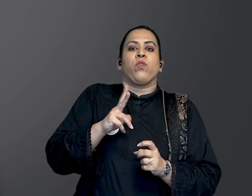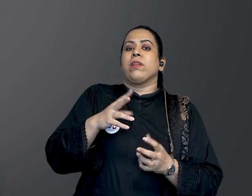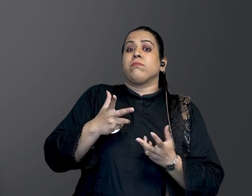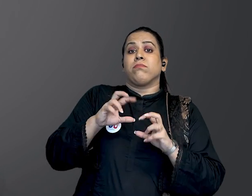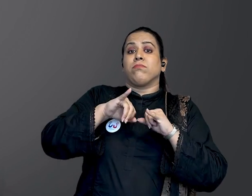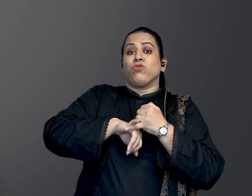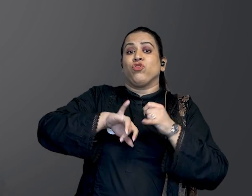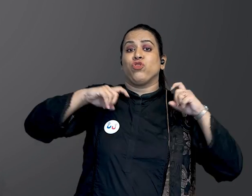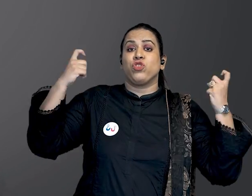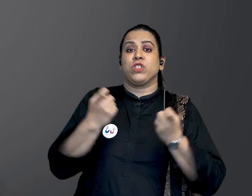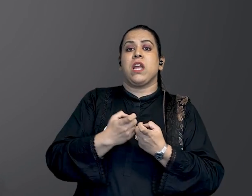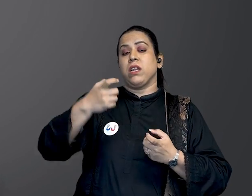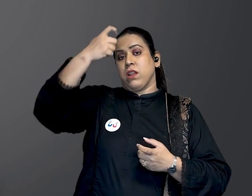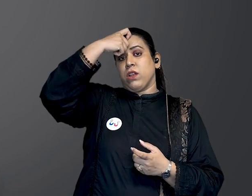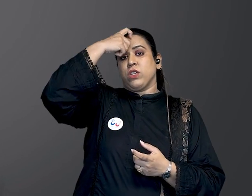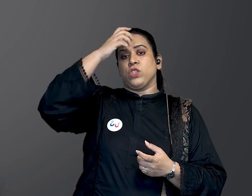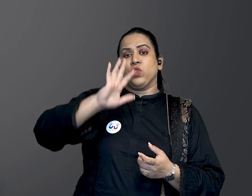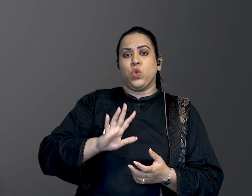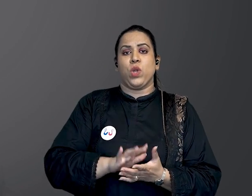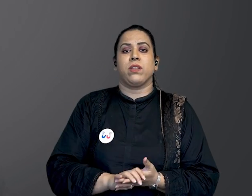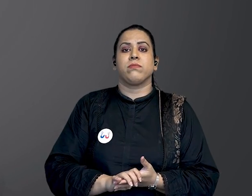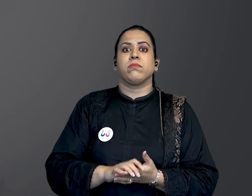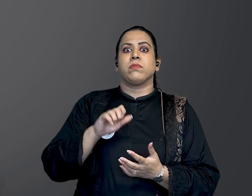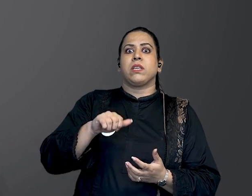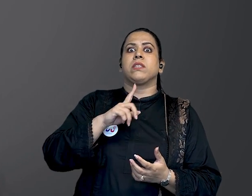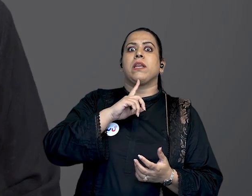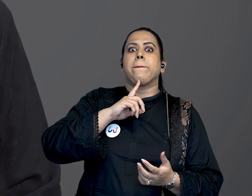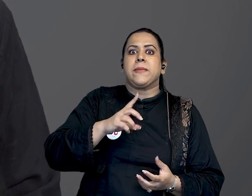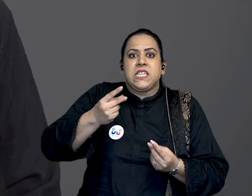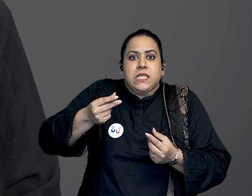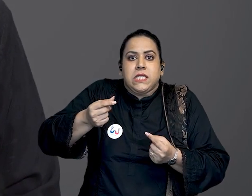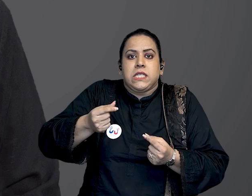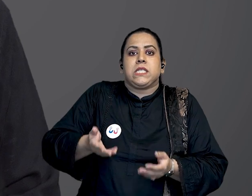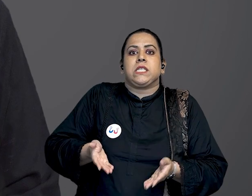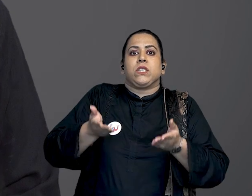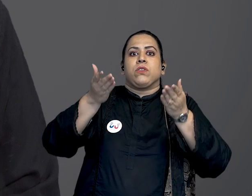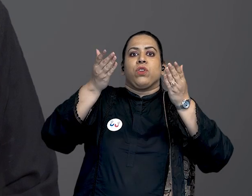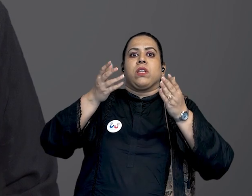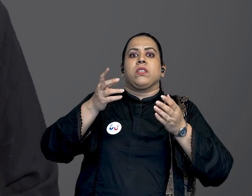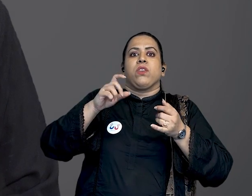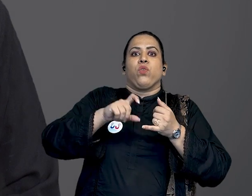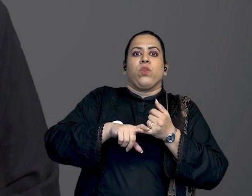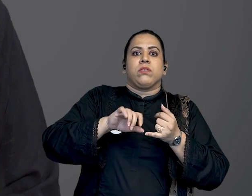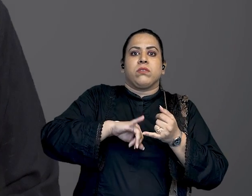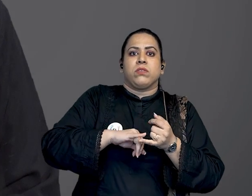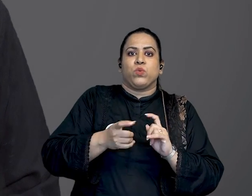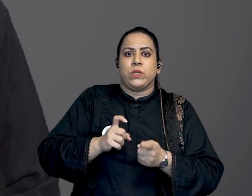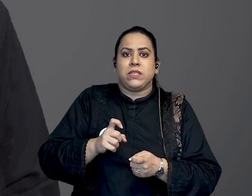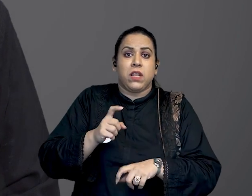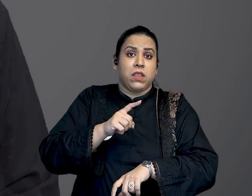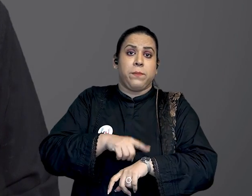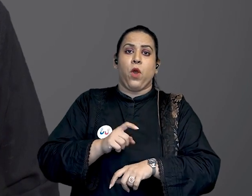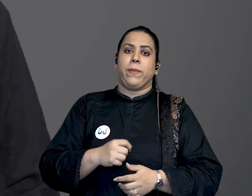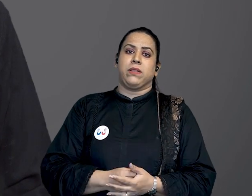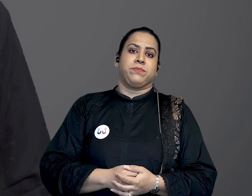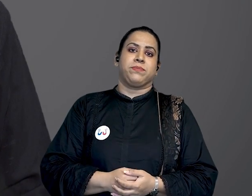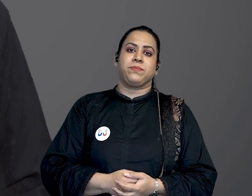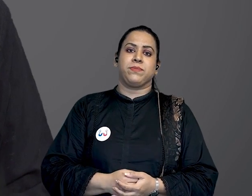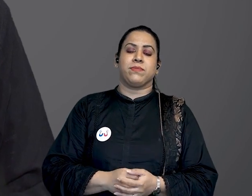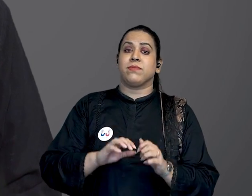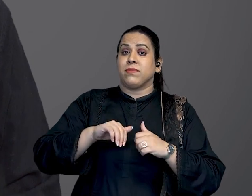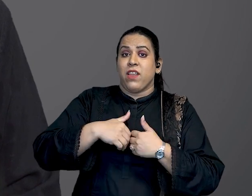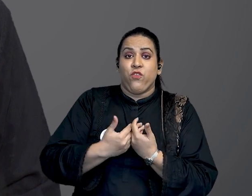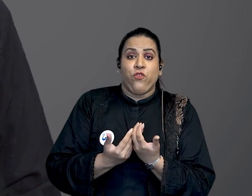diet plan now and I'm going to lose my weight. And so they go with the diet plan, they put all these restrictions over